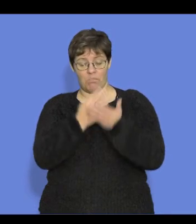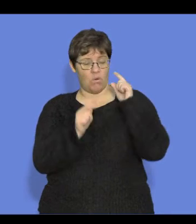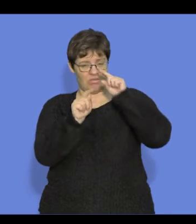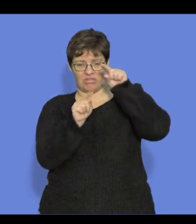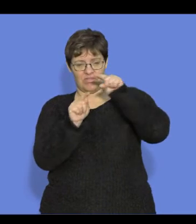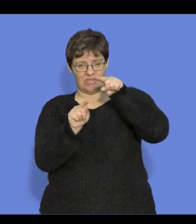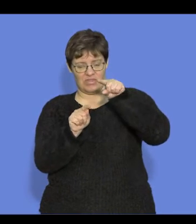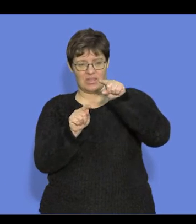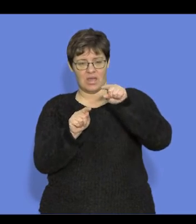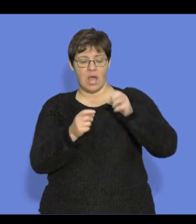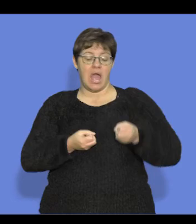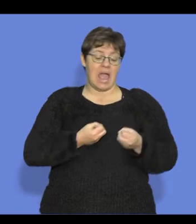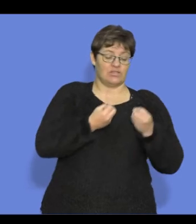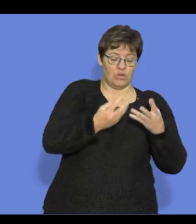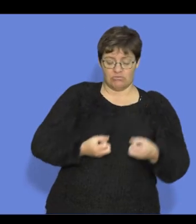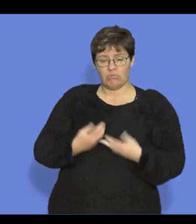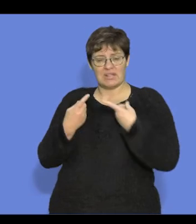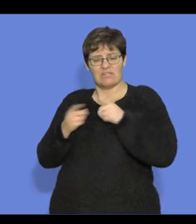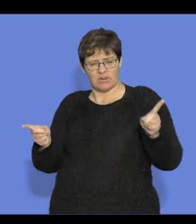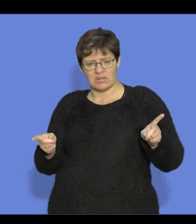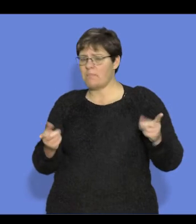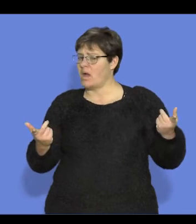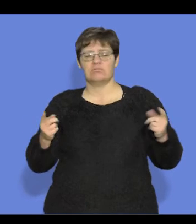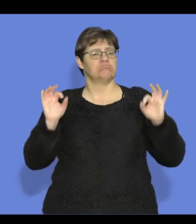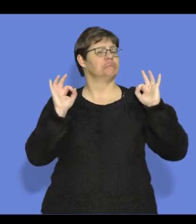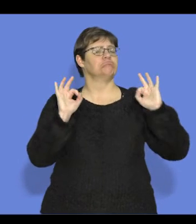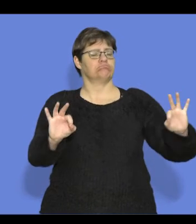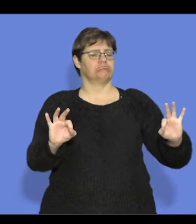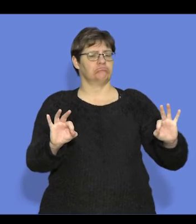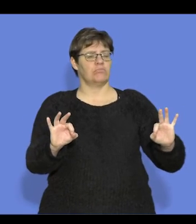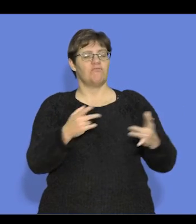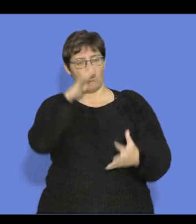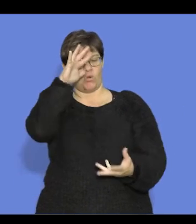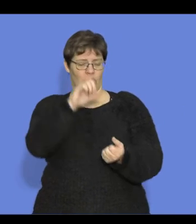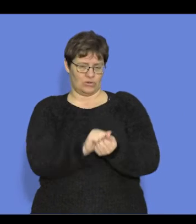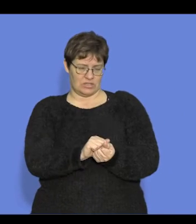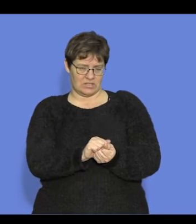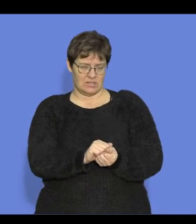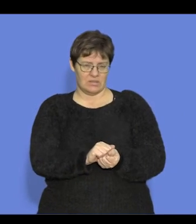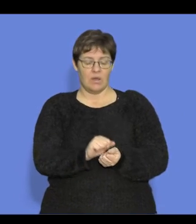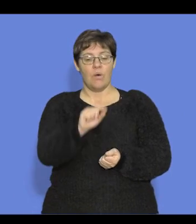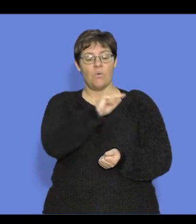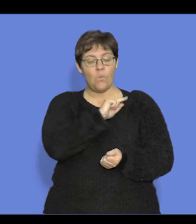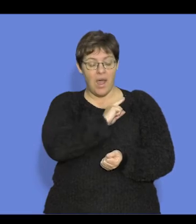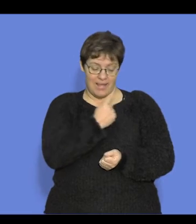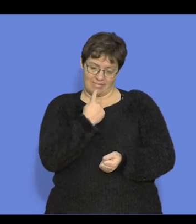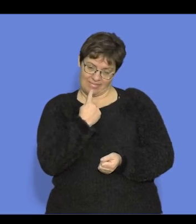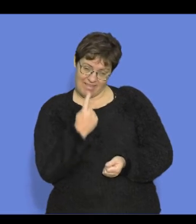though expressed differently, would be perfect for conclusions because they're